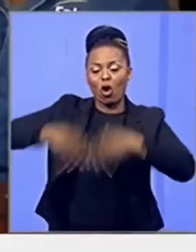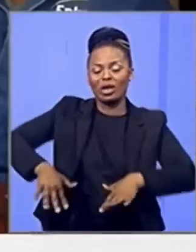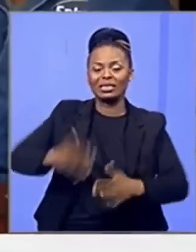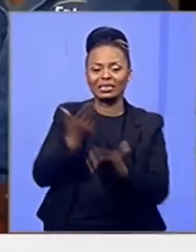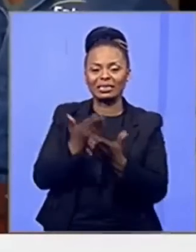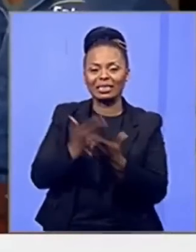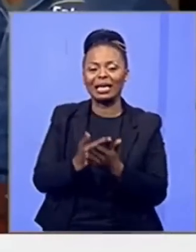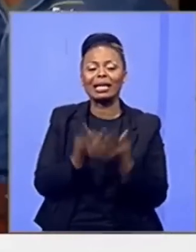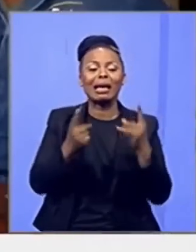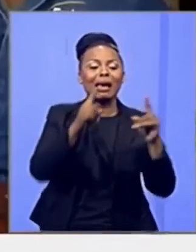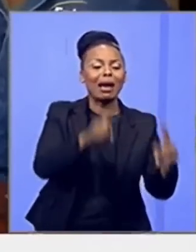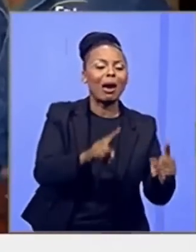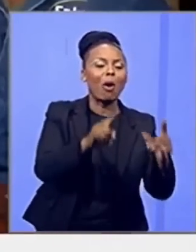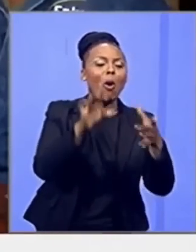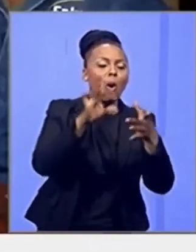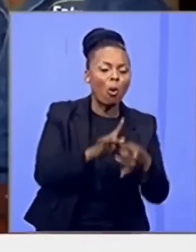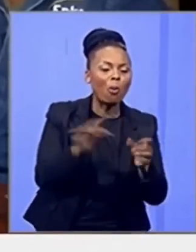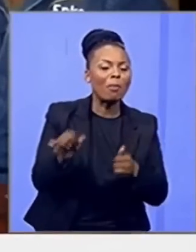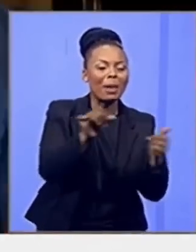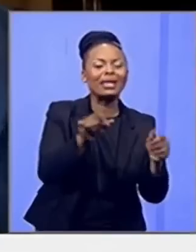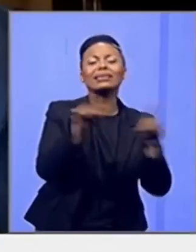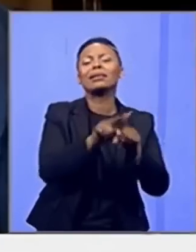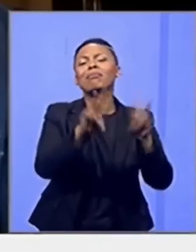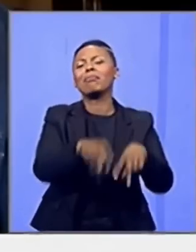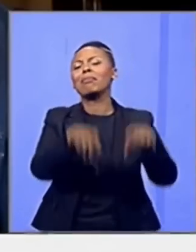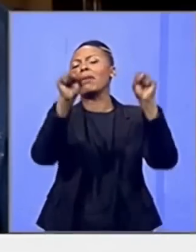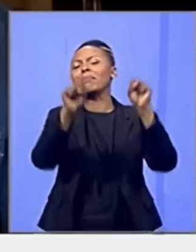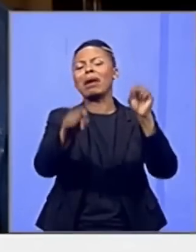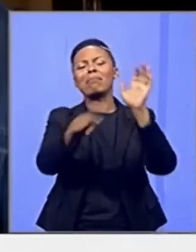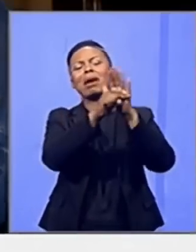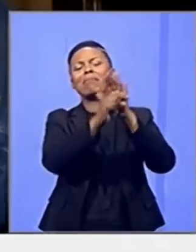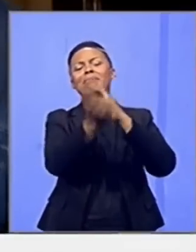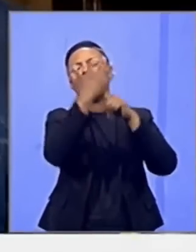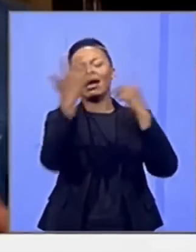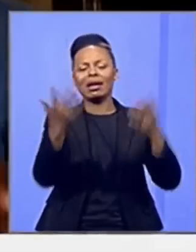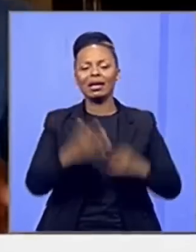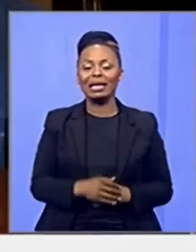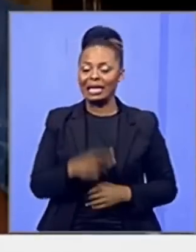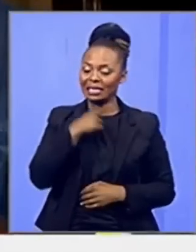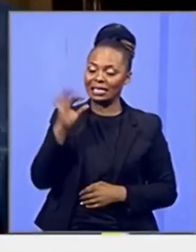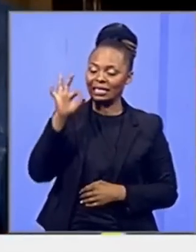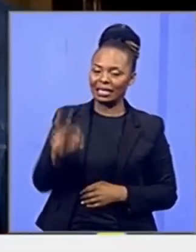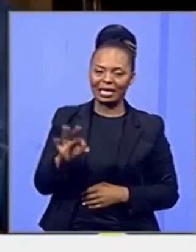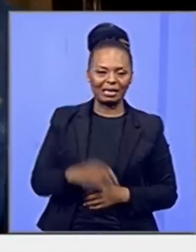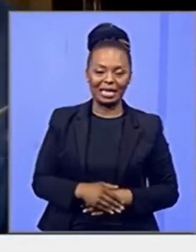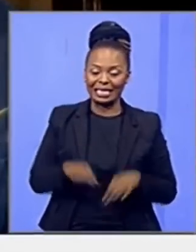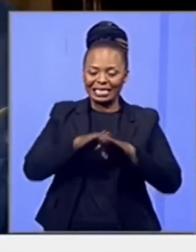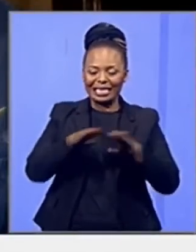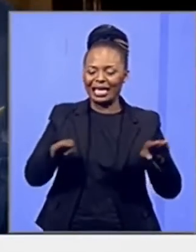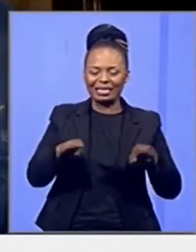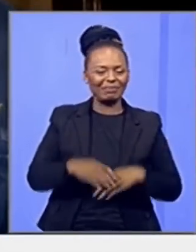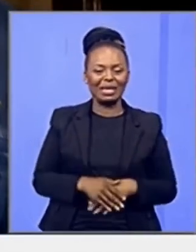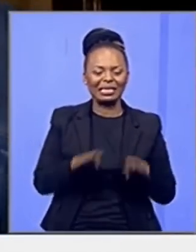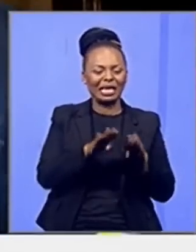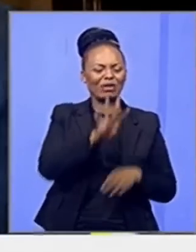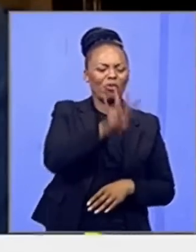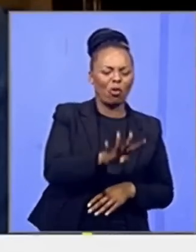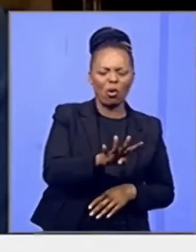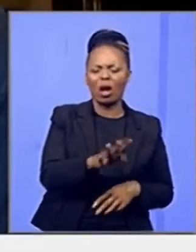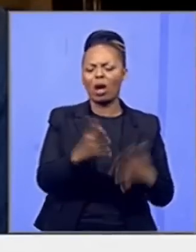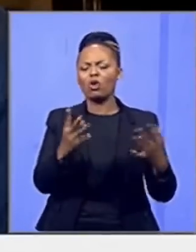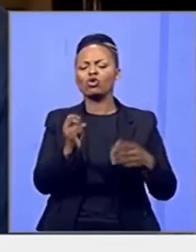ya motlakase mo gae. Go rona mo Bladeville extension 3 ha e yalo ha e tsamaye le di stages, e nna stage 4